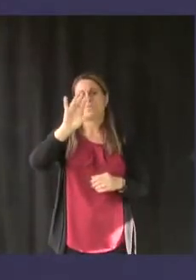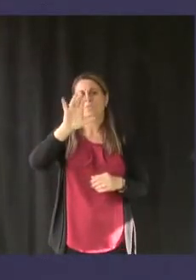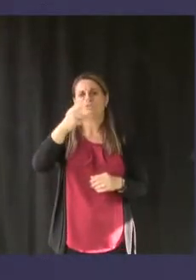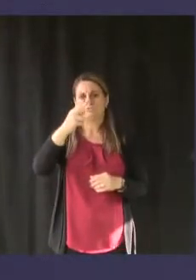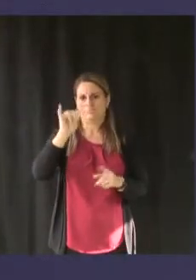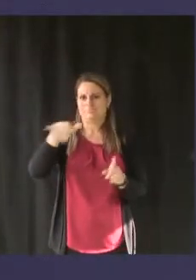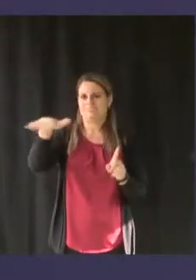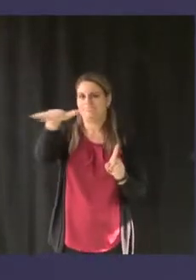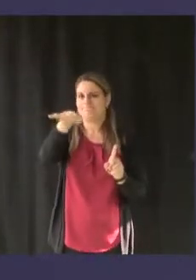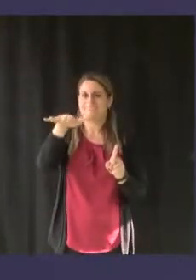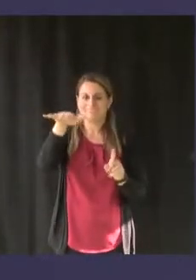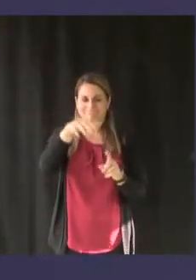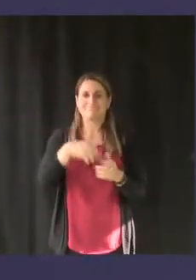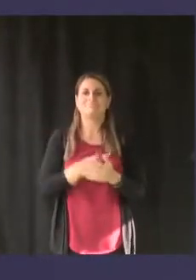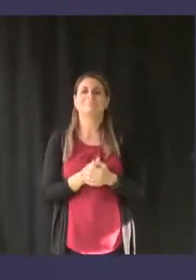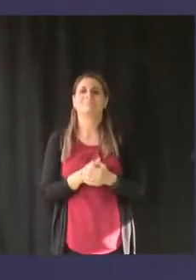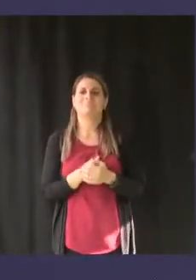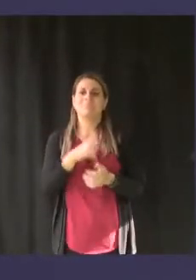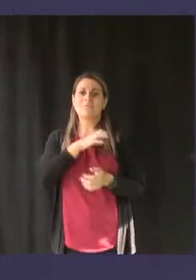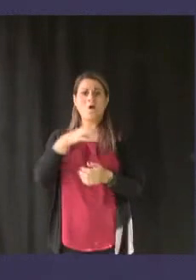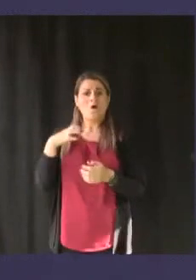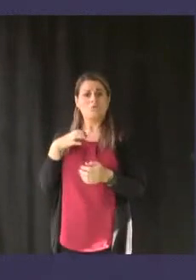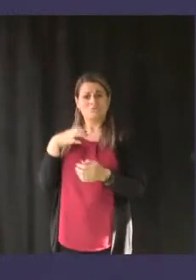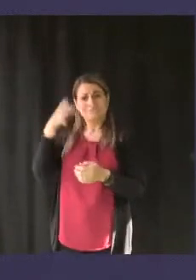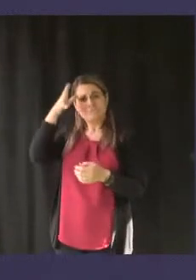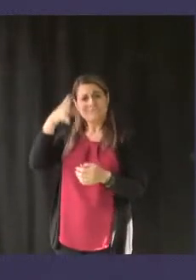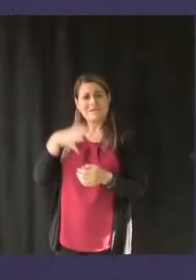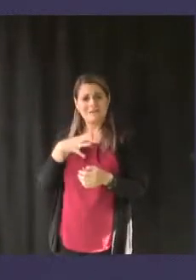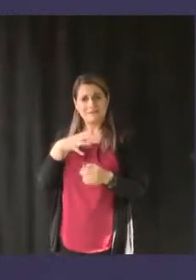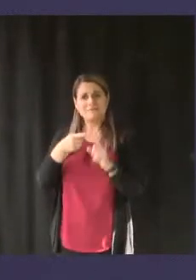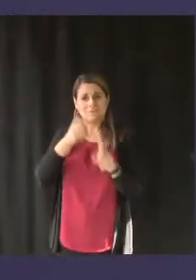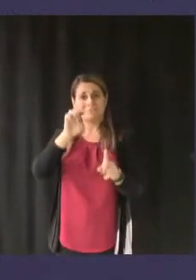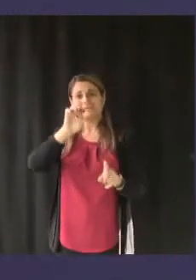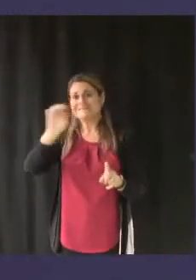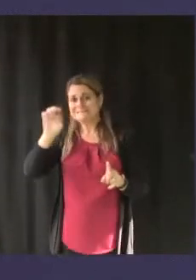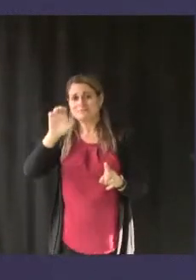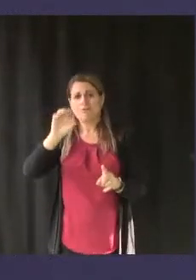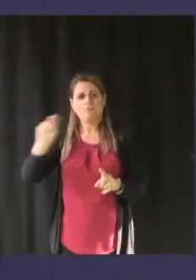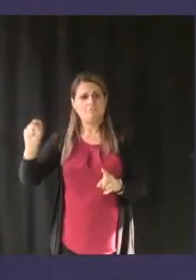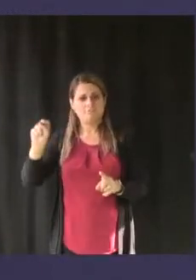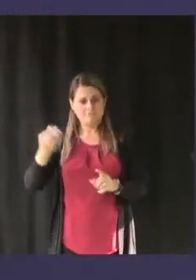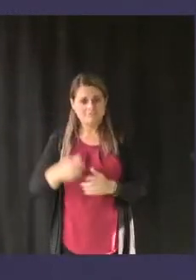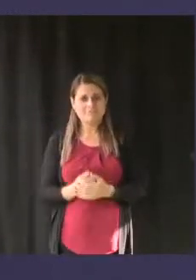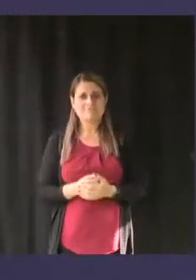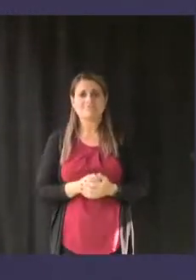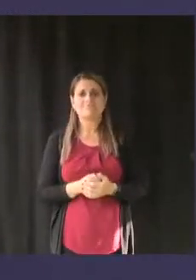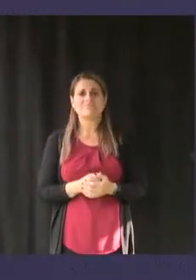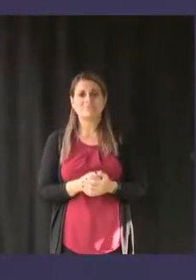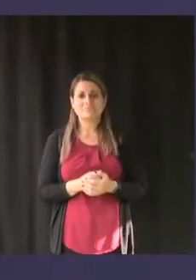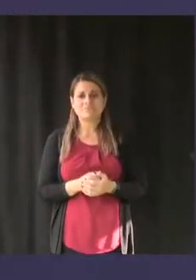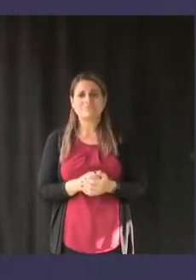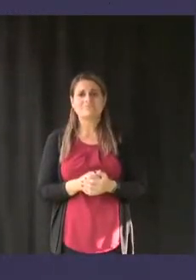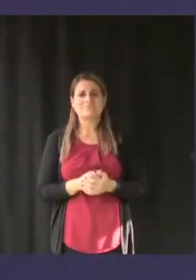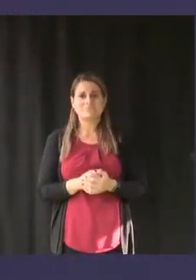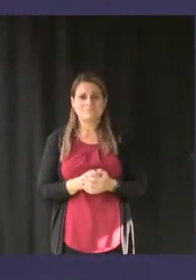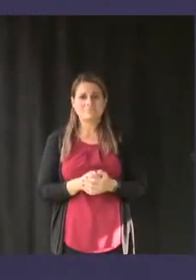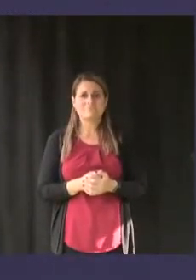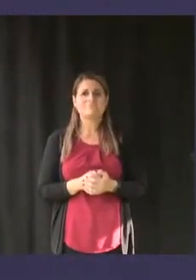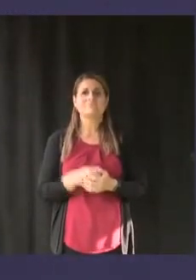from Eastern Connecticut. As he and I have discussed many times, this is a quintessential swing seat where he honed his skills